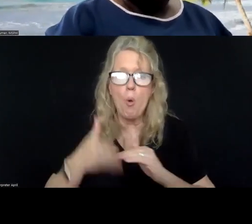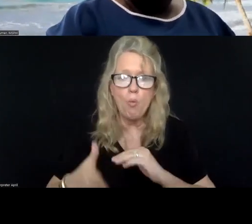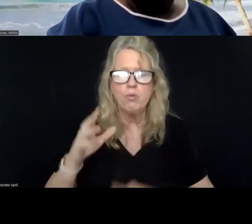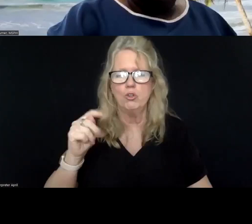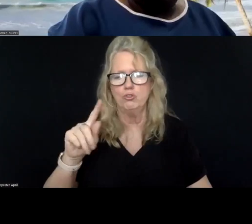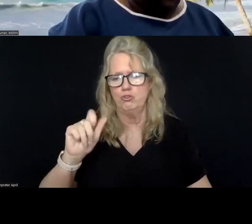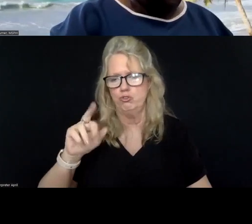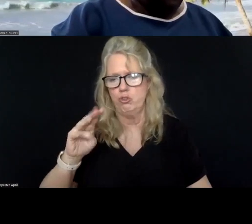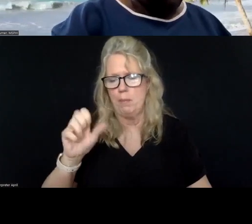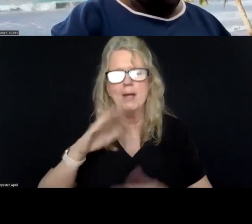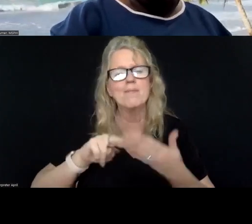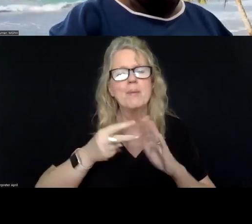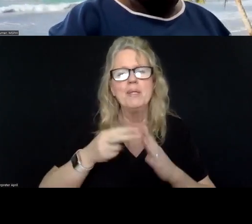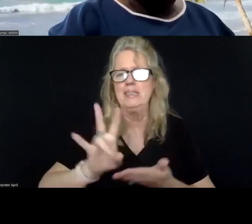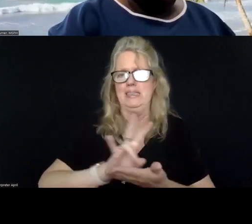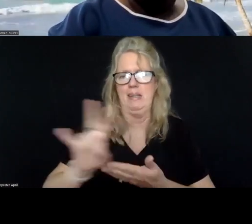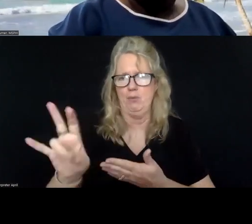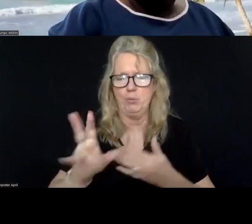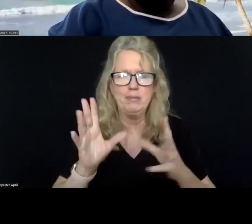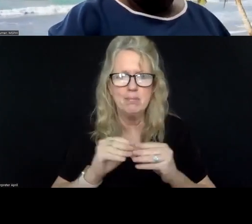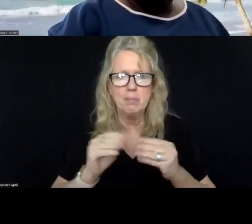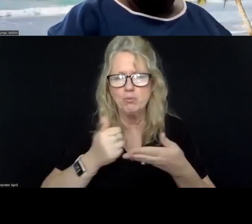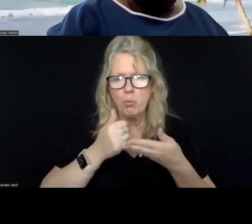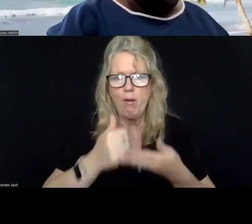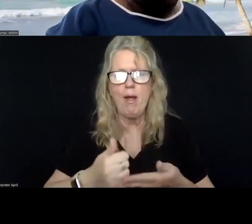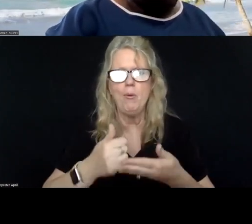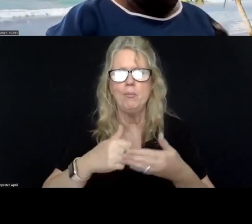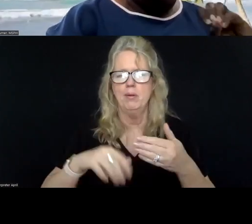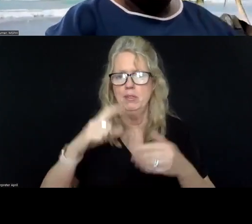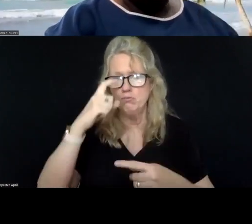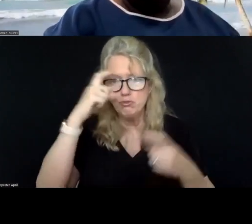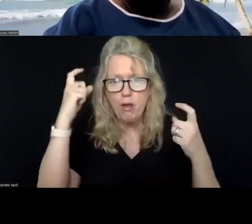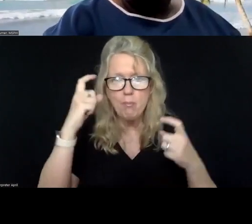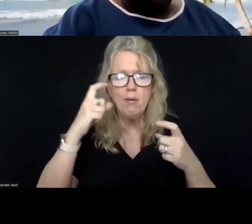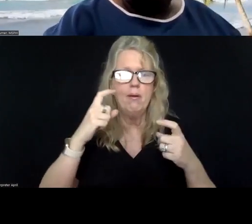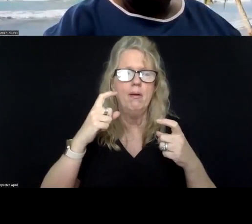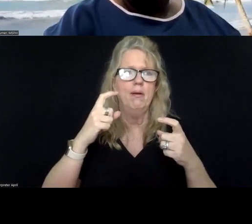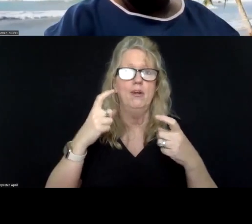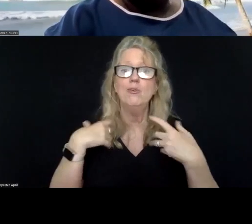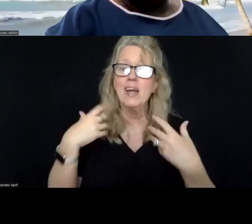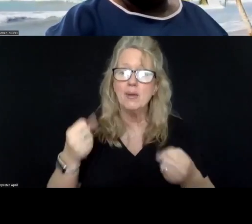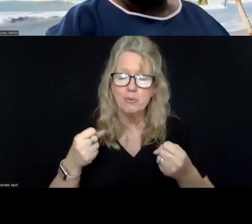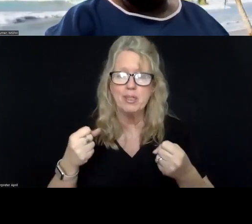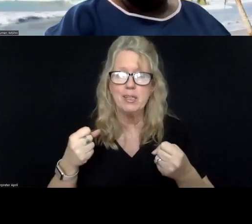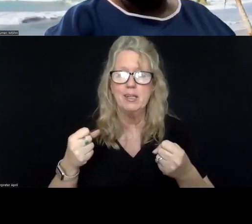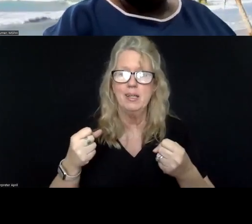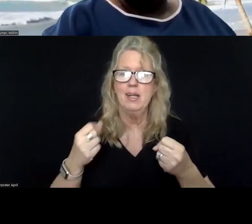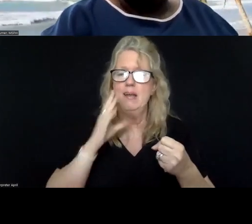a 7-week session to help trauma care recovery and